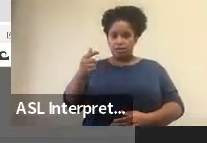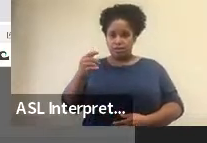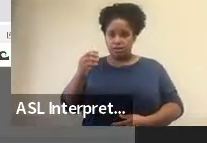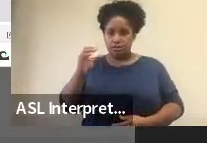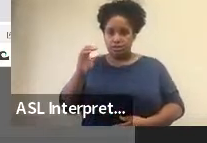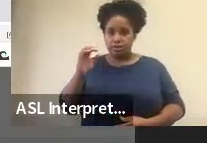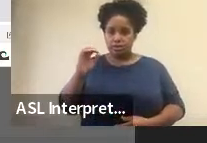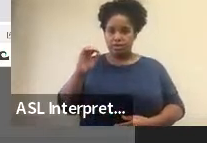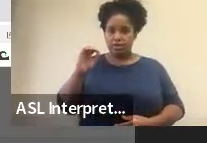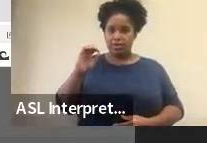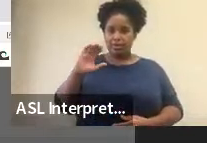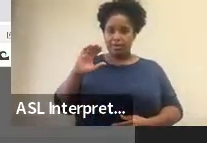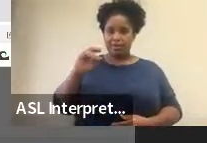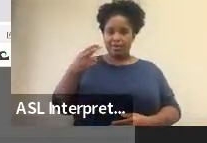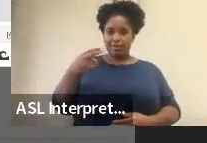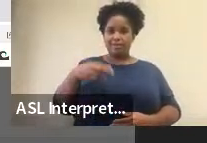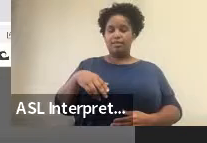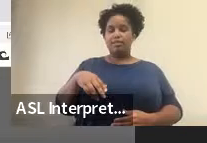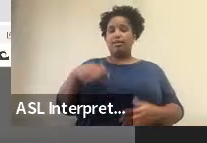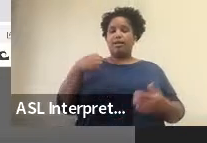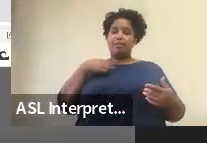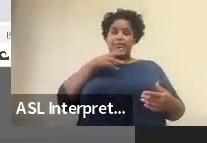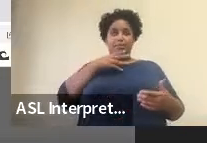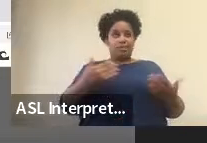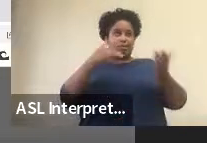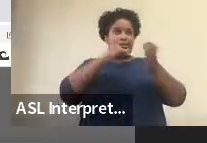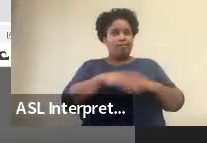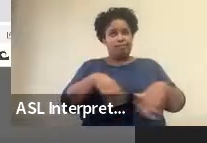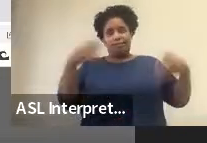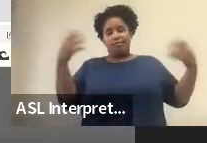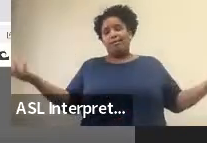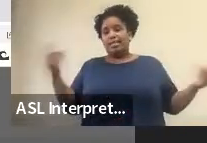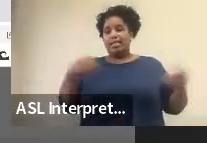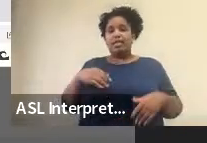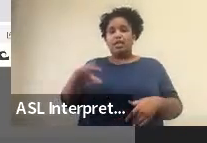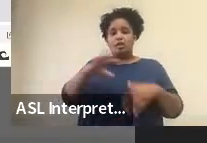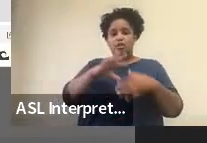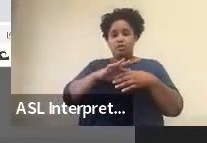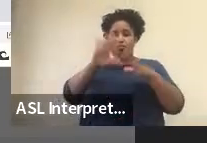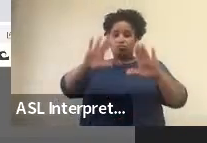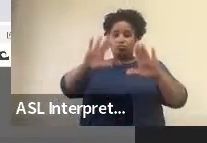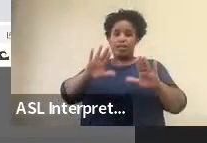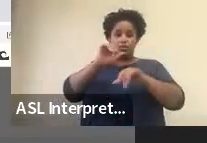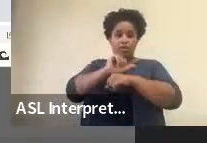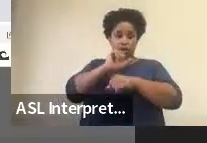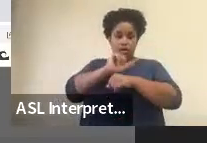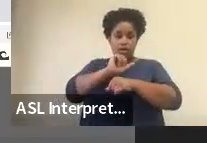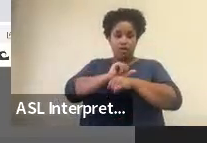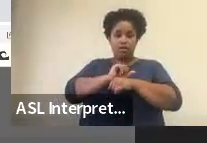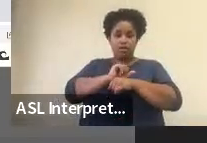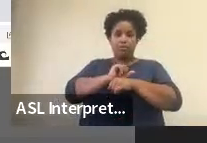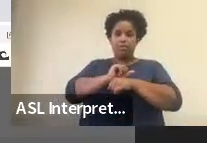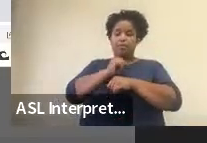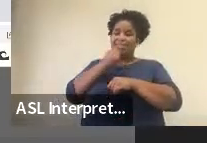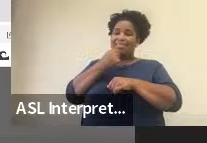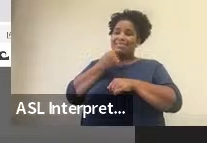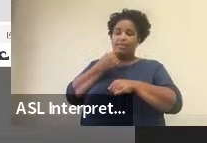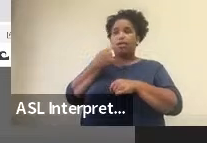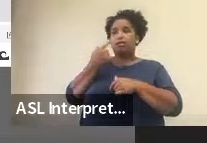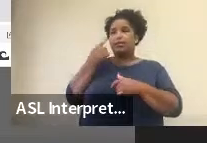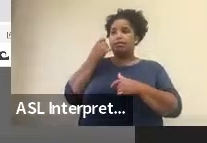again. I think you've been doing a really good job, and I'm not just saying that to say